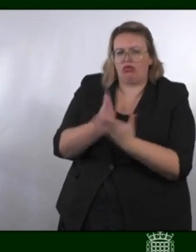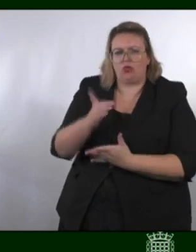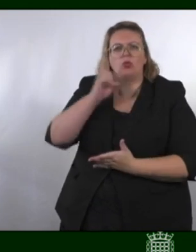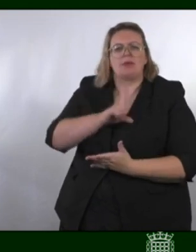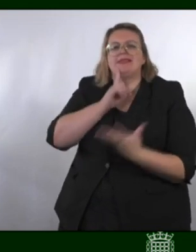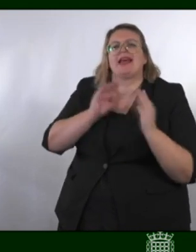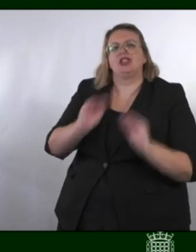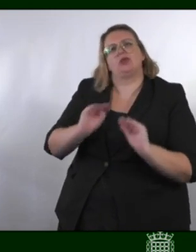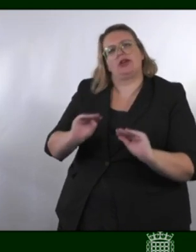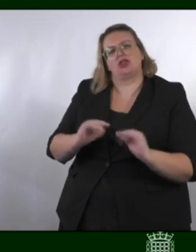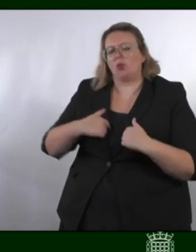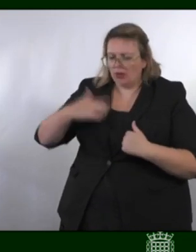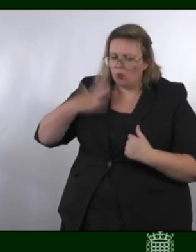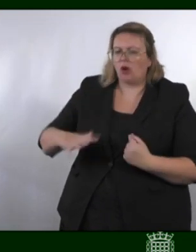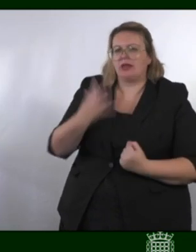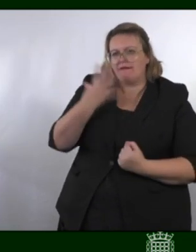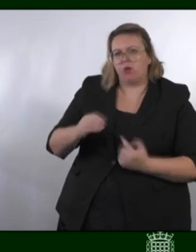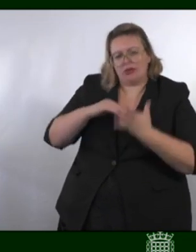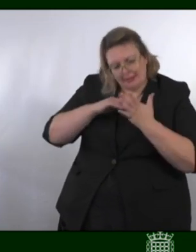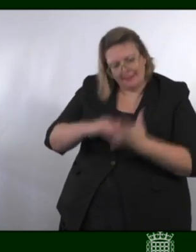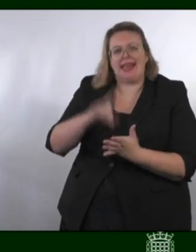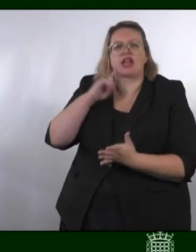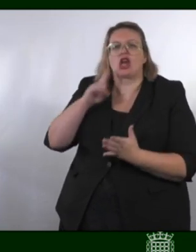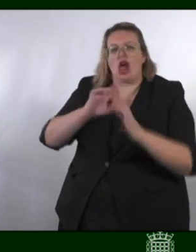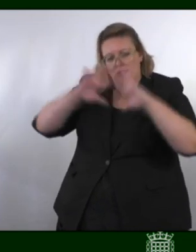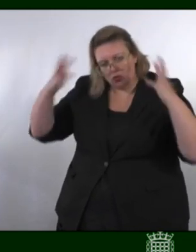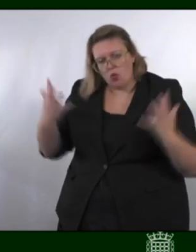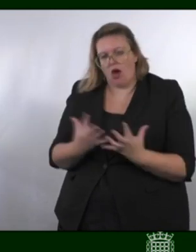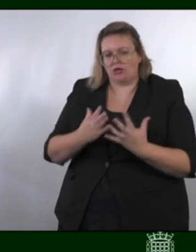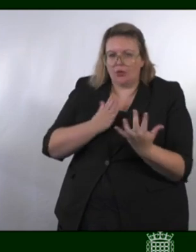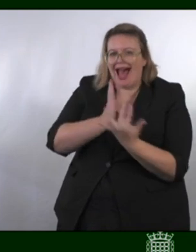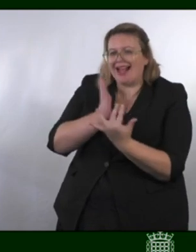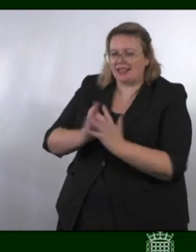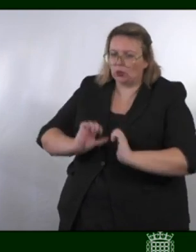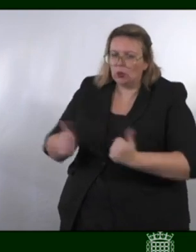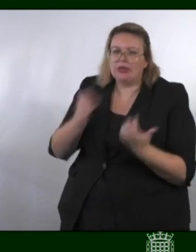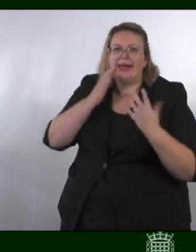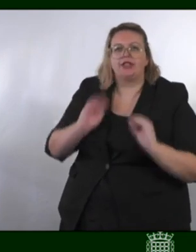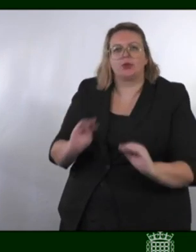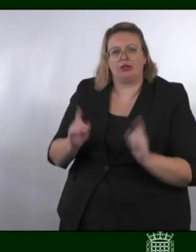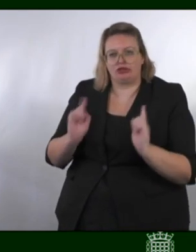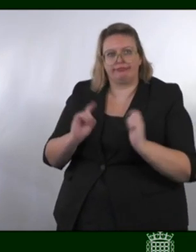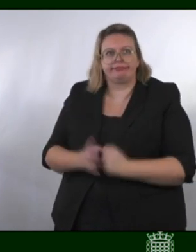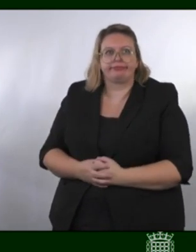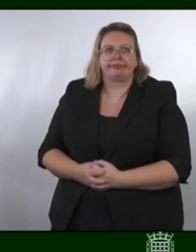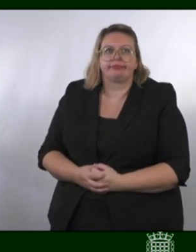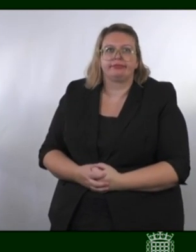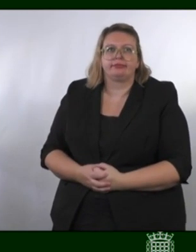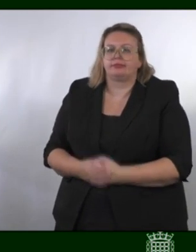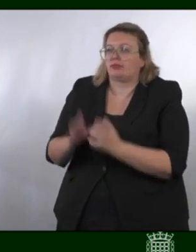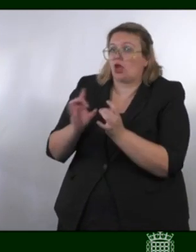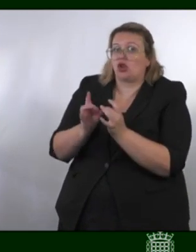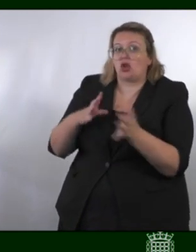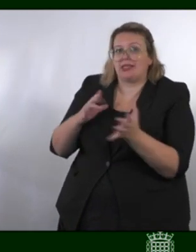help 40 million girls across the world to get a decent education. The agreement. Mr.